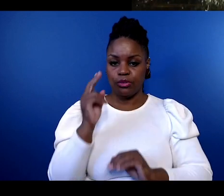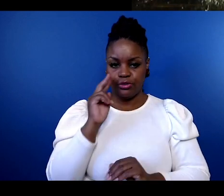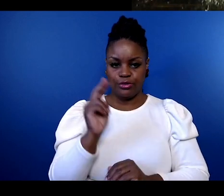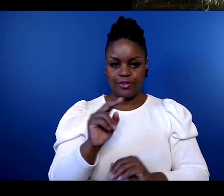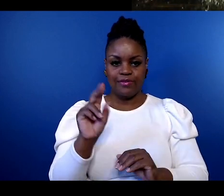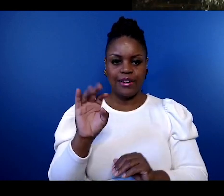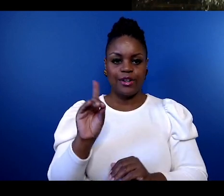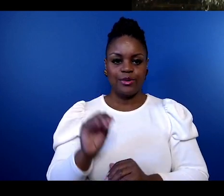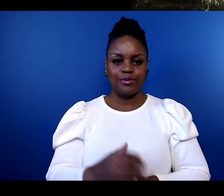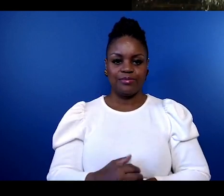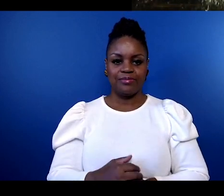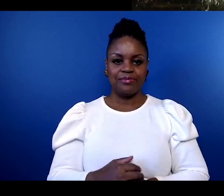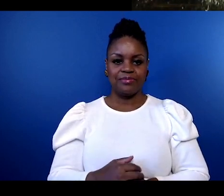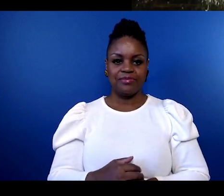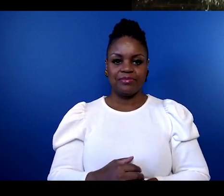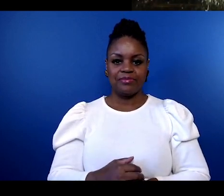down as you exhale.